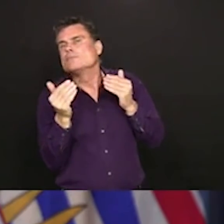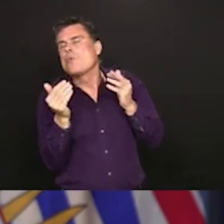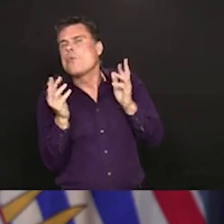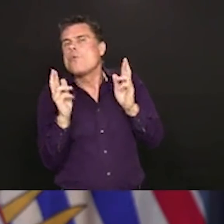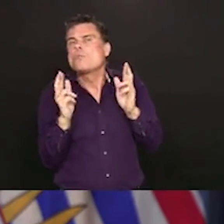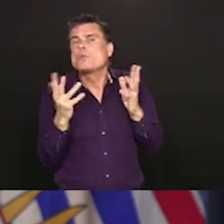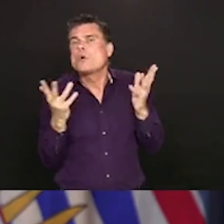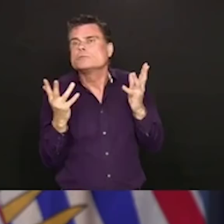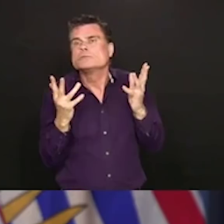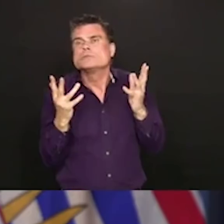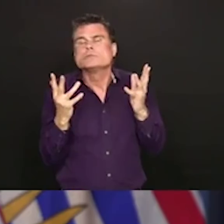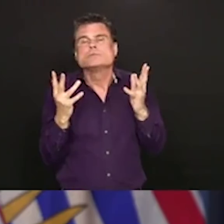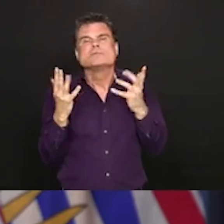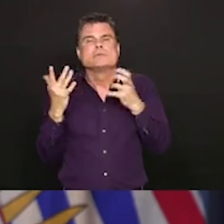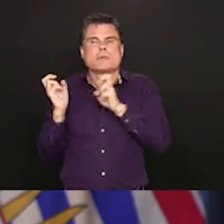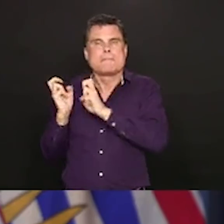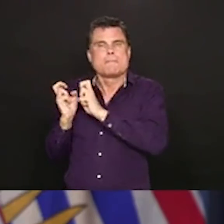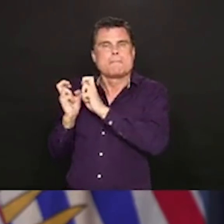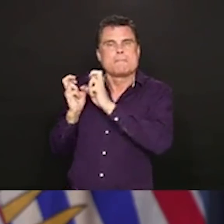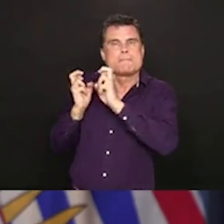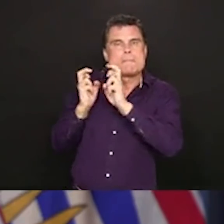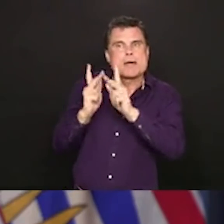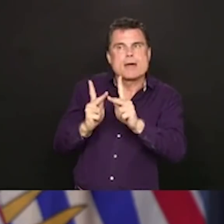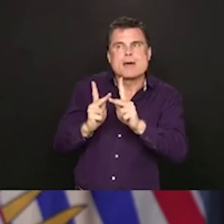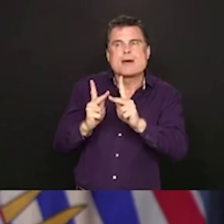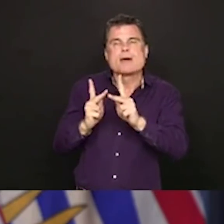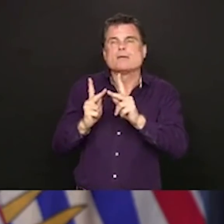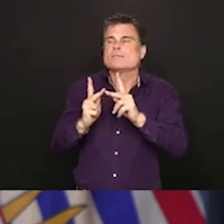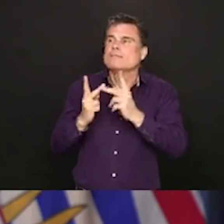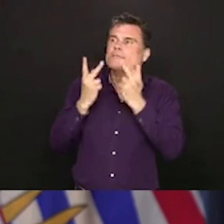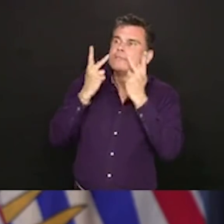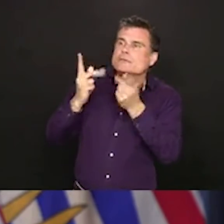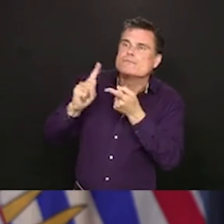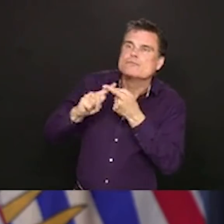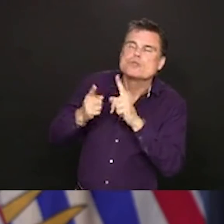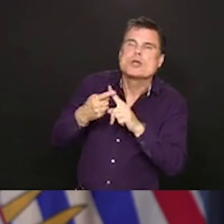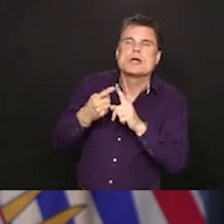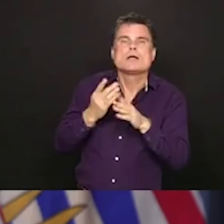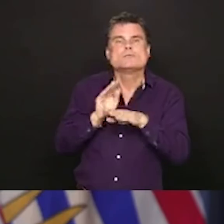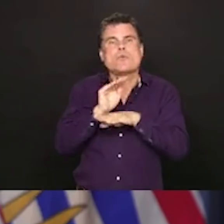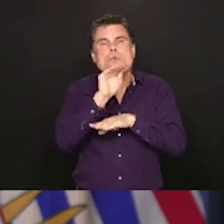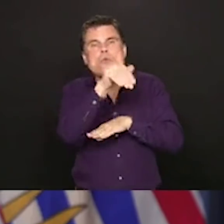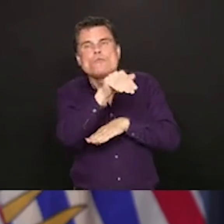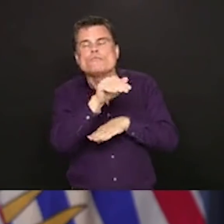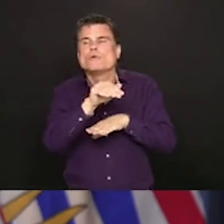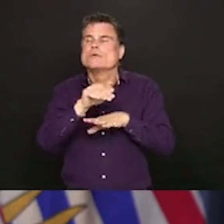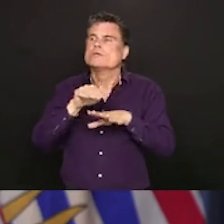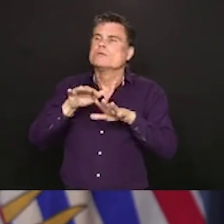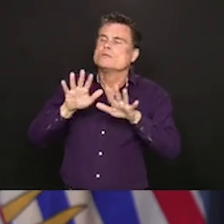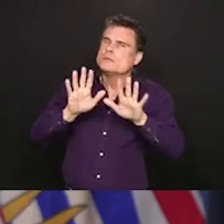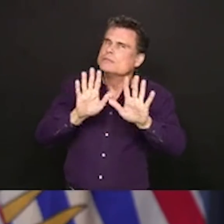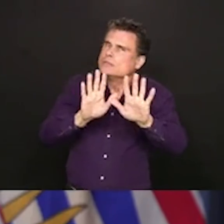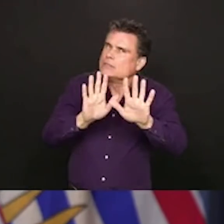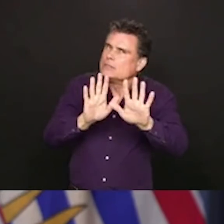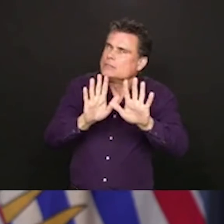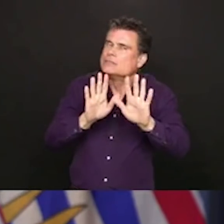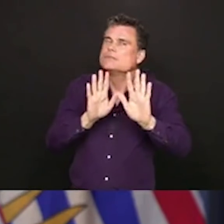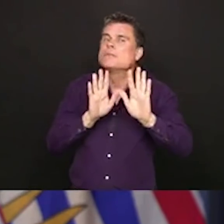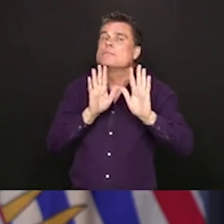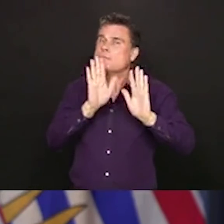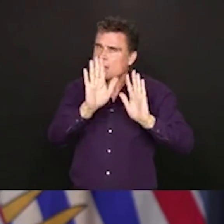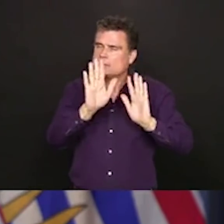in place. And making sure we have those in place to protect those who are most likely to have severe illness from this disease.